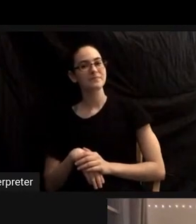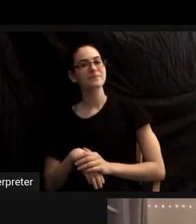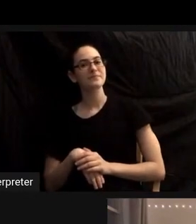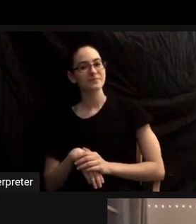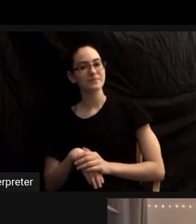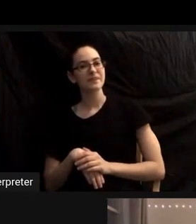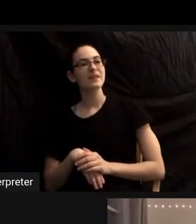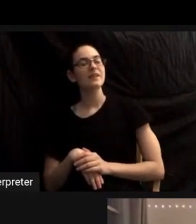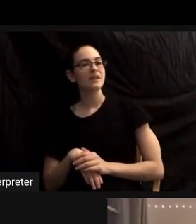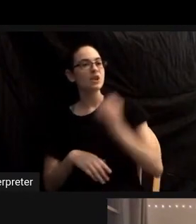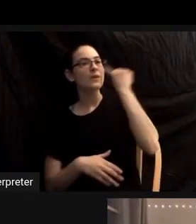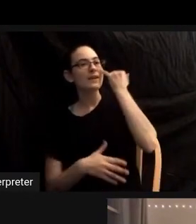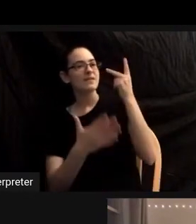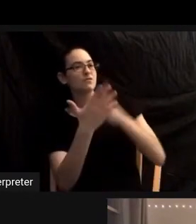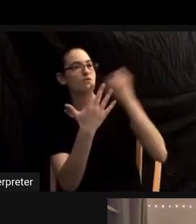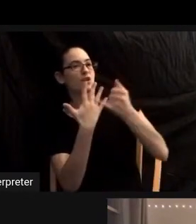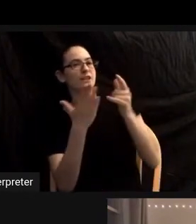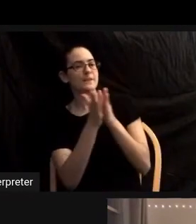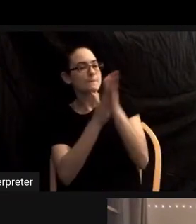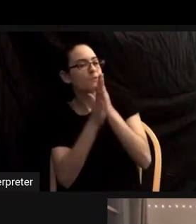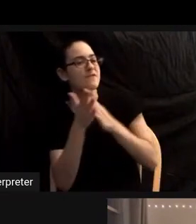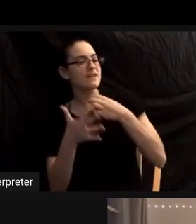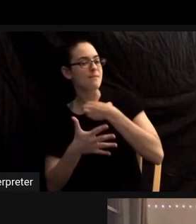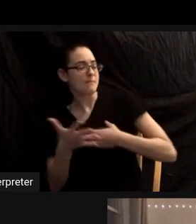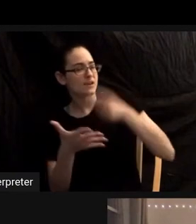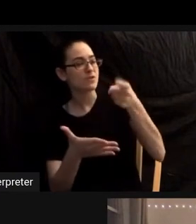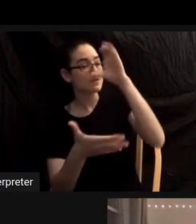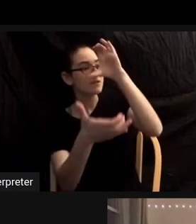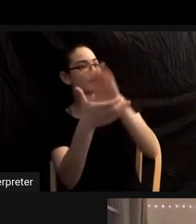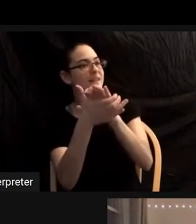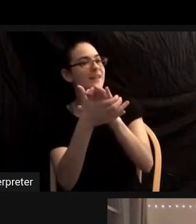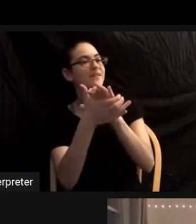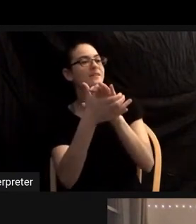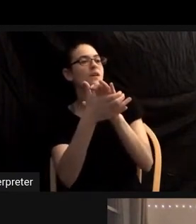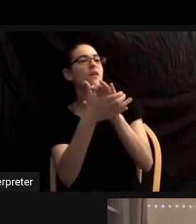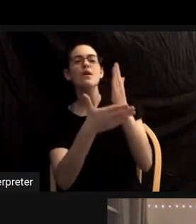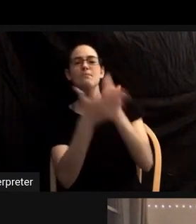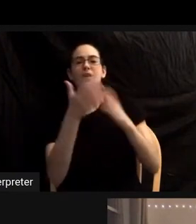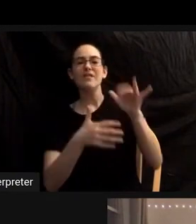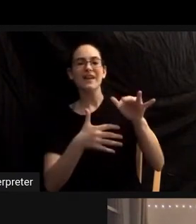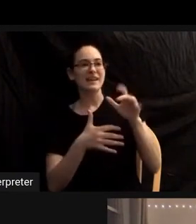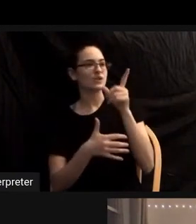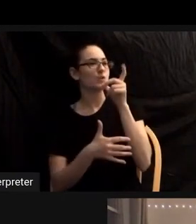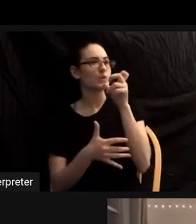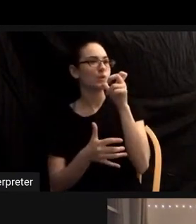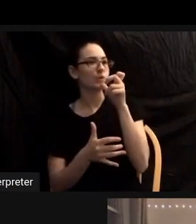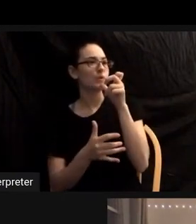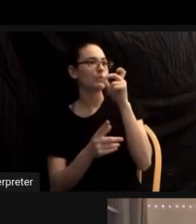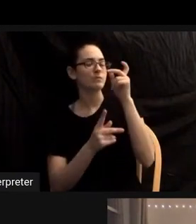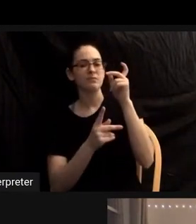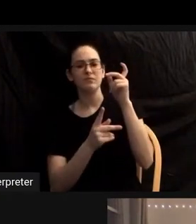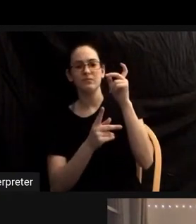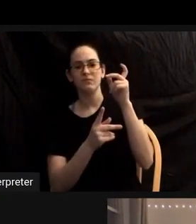there's a project you believe in, then part of that stewardship is saying, who are all the people that need to be in this room,